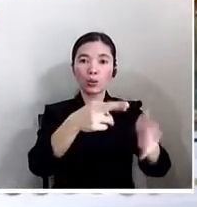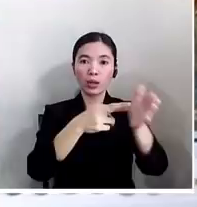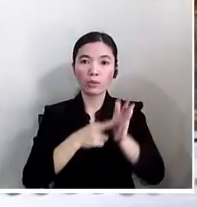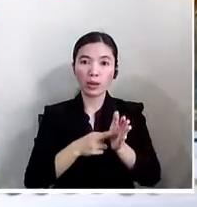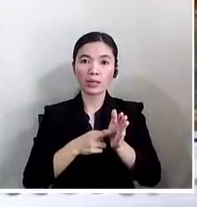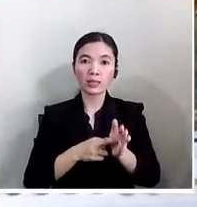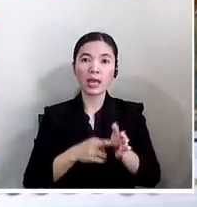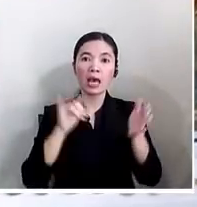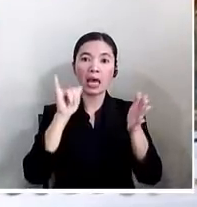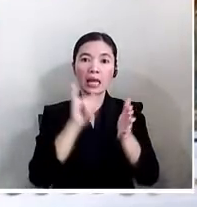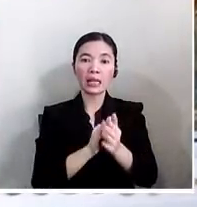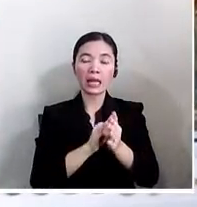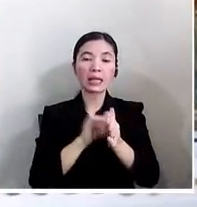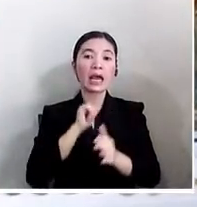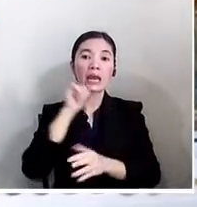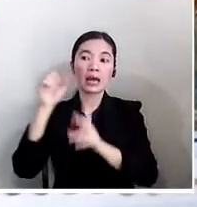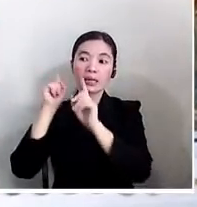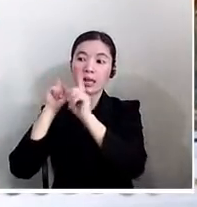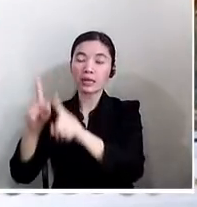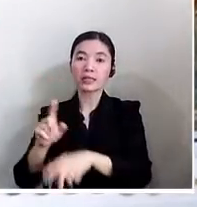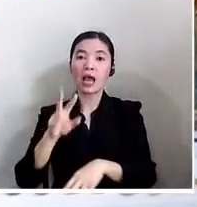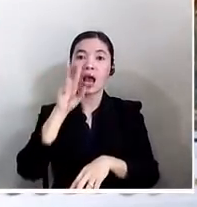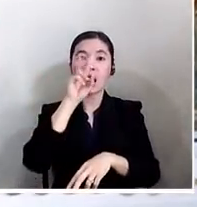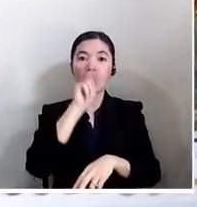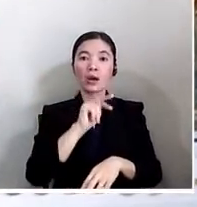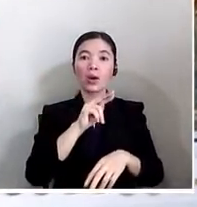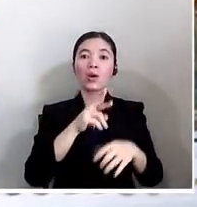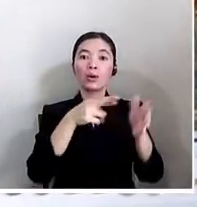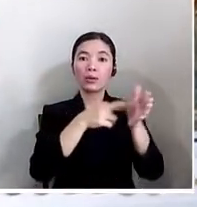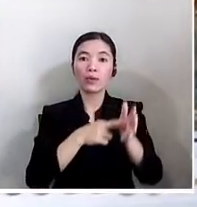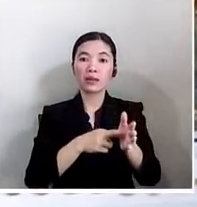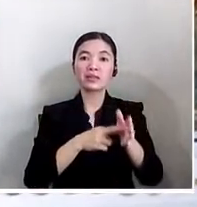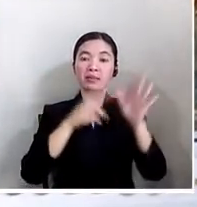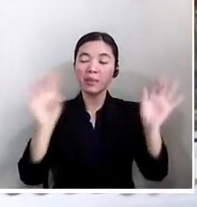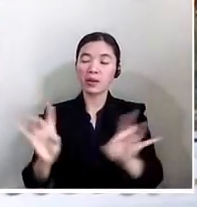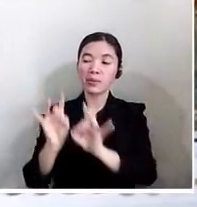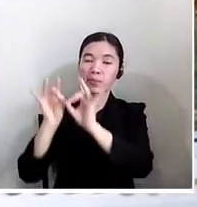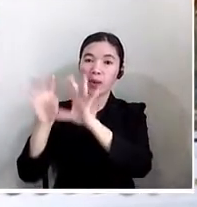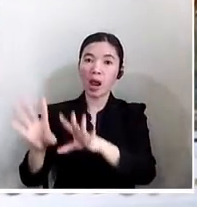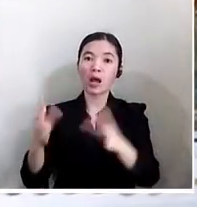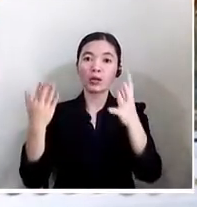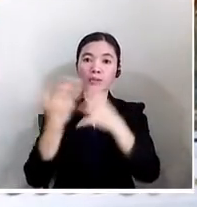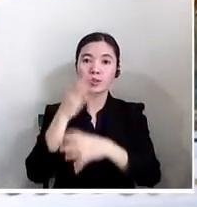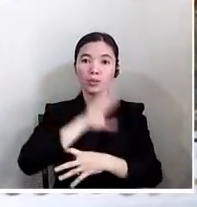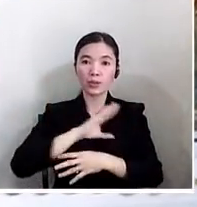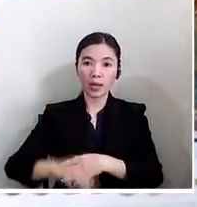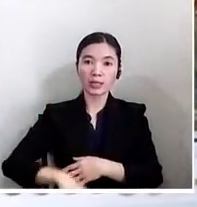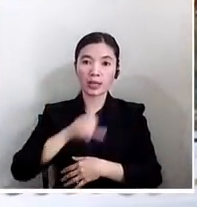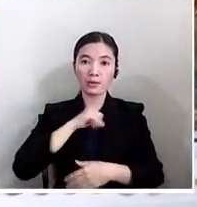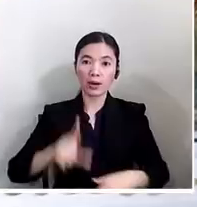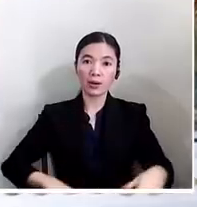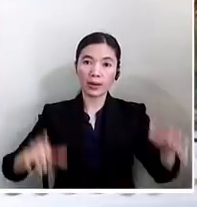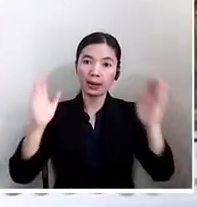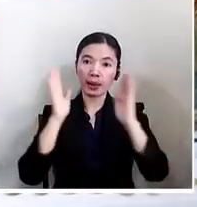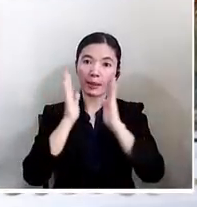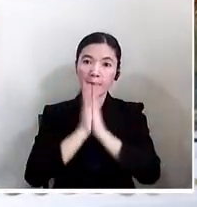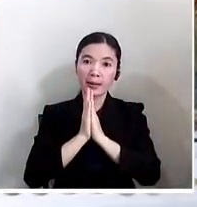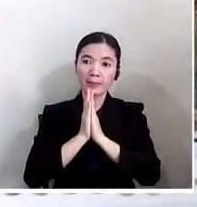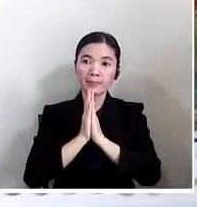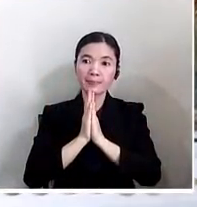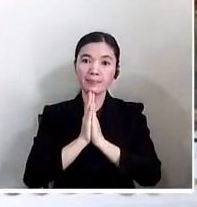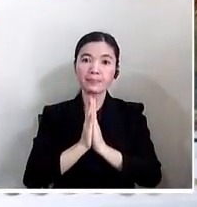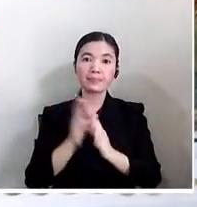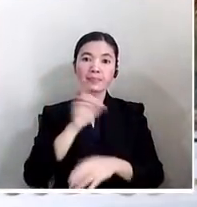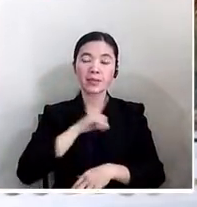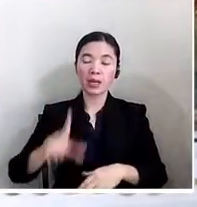unanswered, no request be made in vain. Through Christ our Lord. Amen. The Lord be